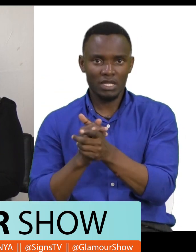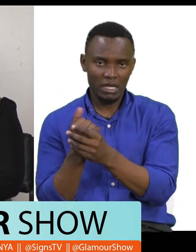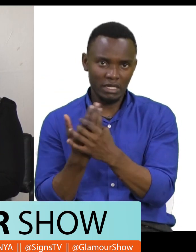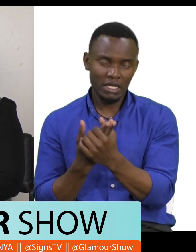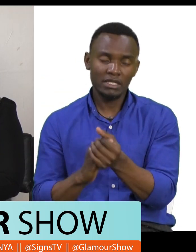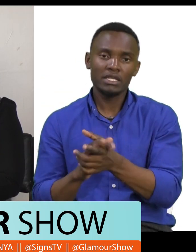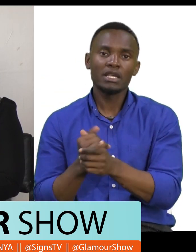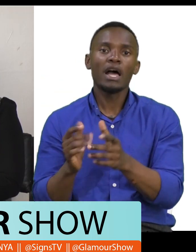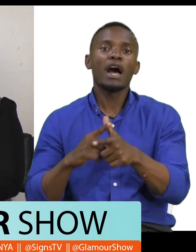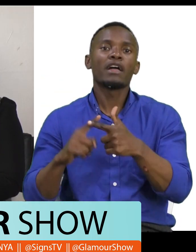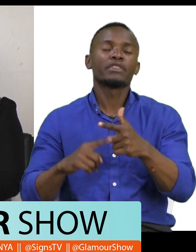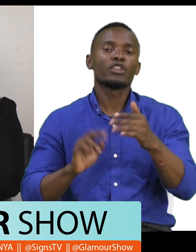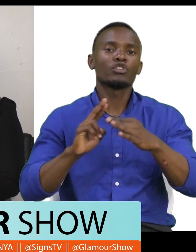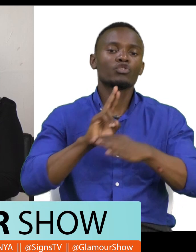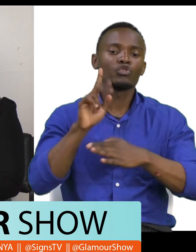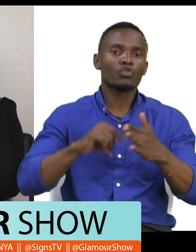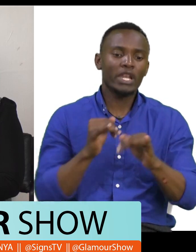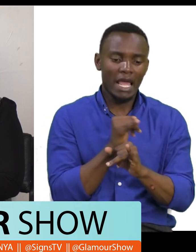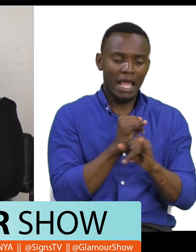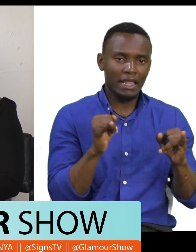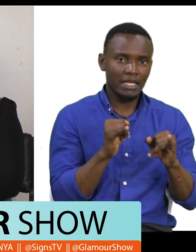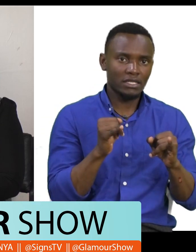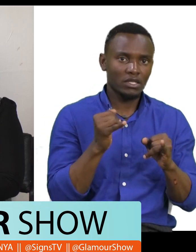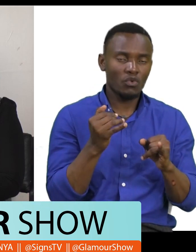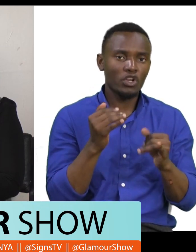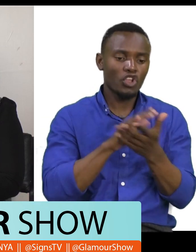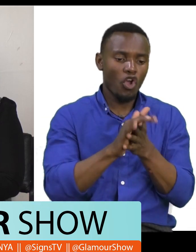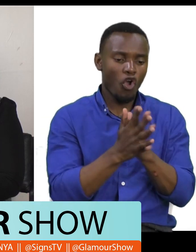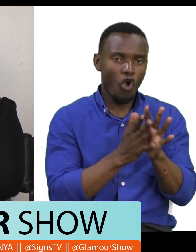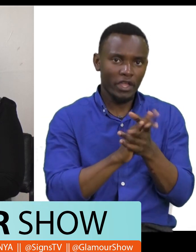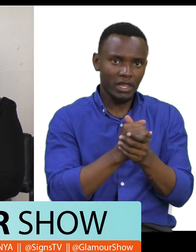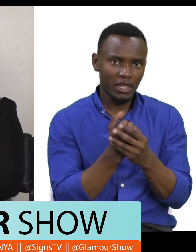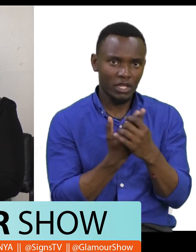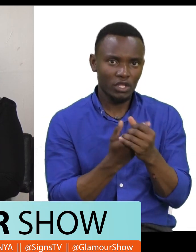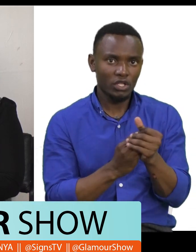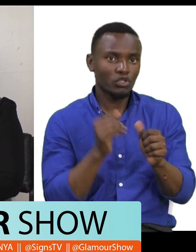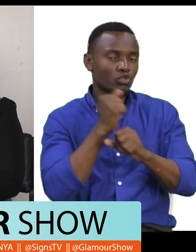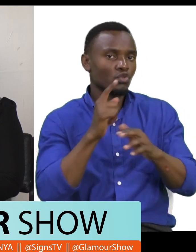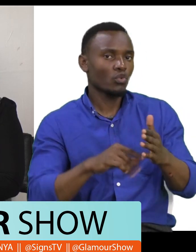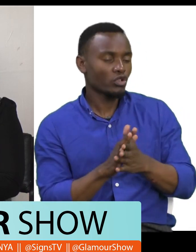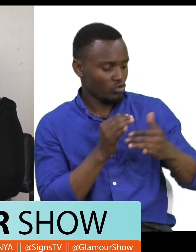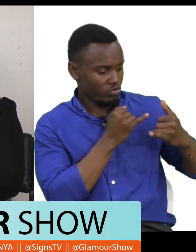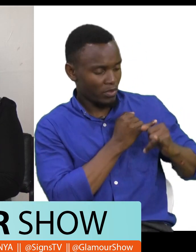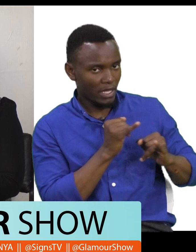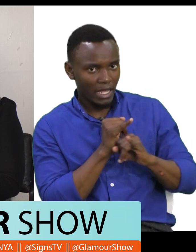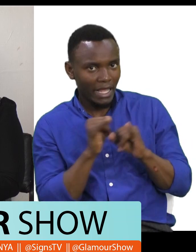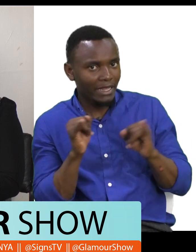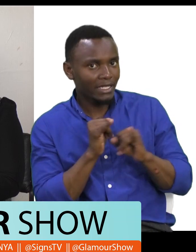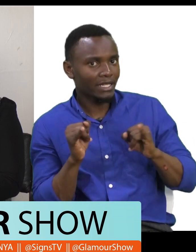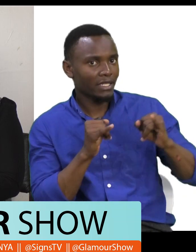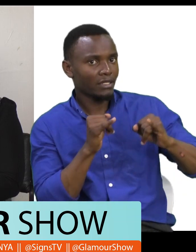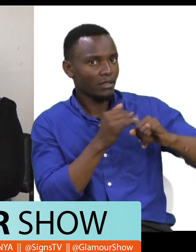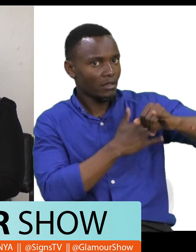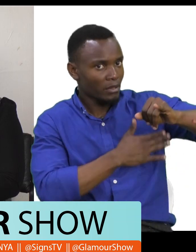then you use a cleanser, cleansing lotion to clean the area to be treated.